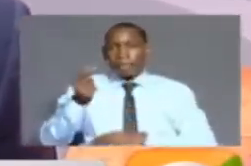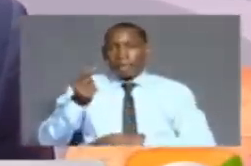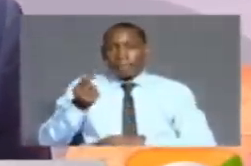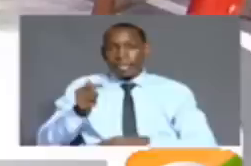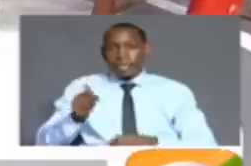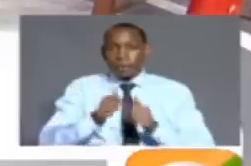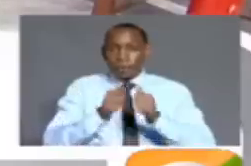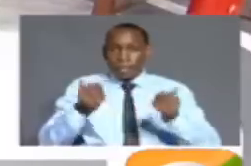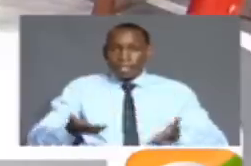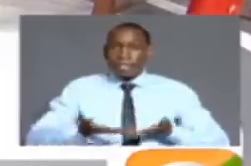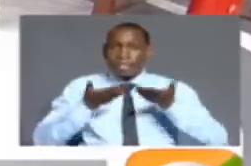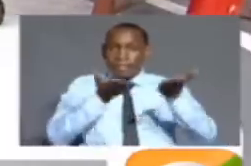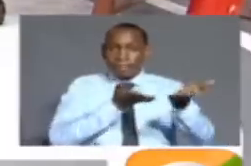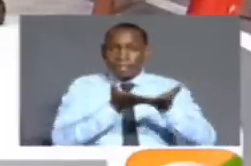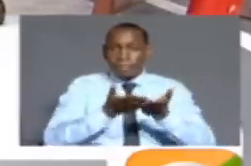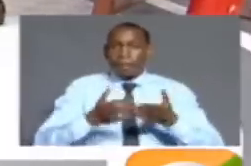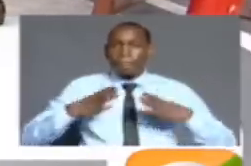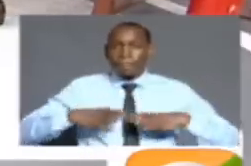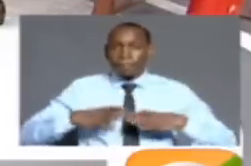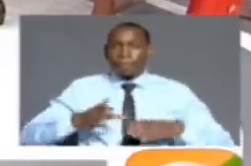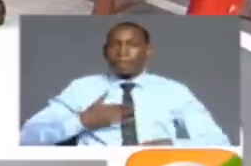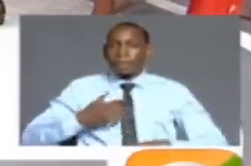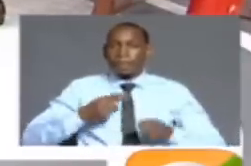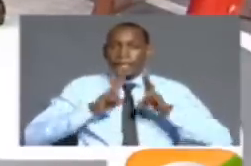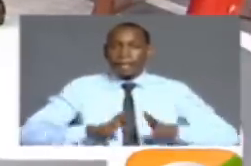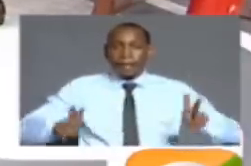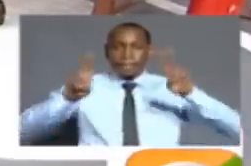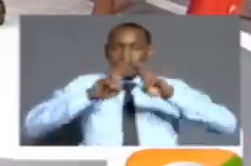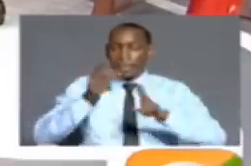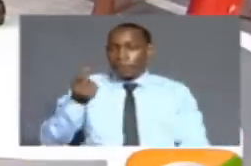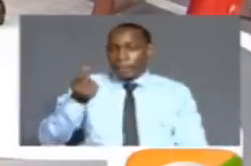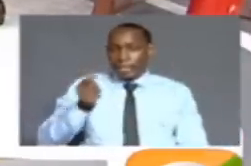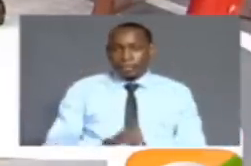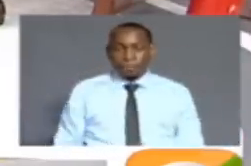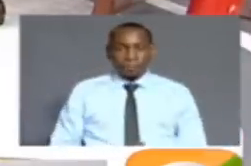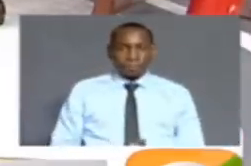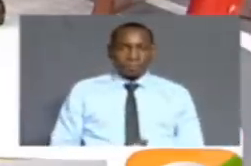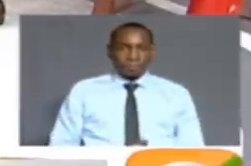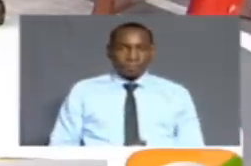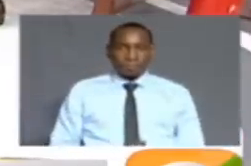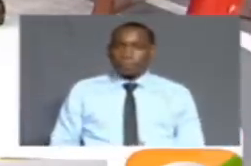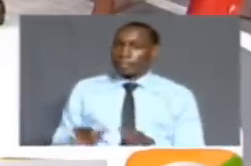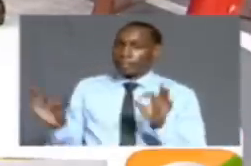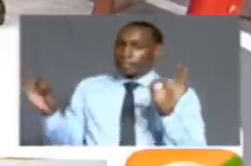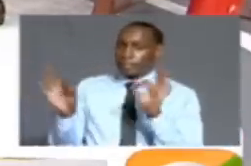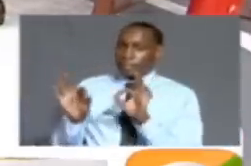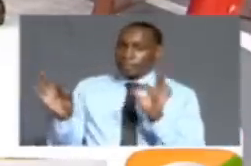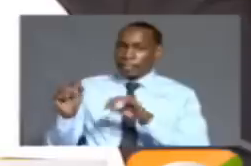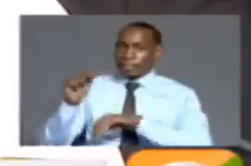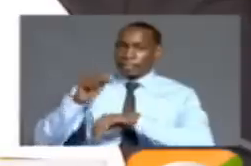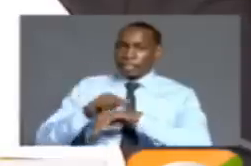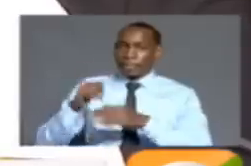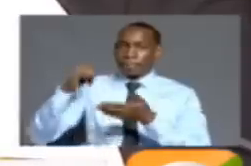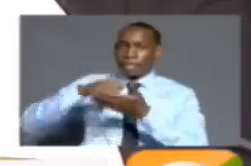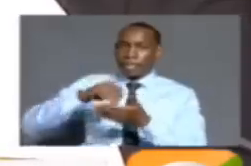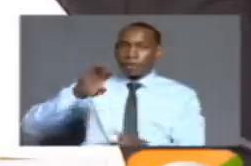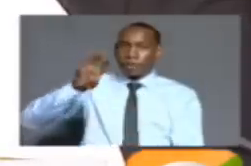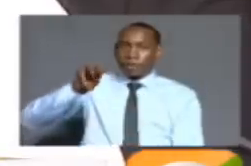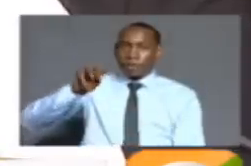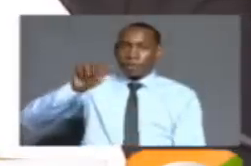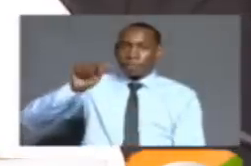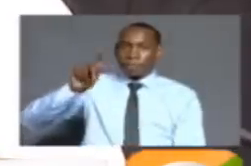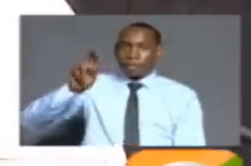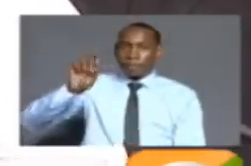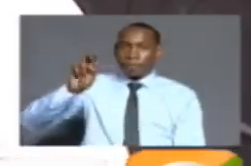them services. Give them services. Let them feel value for their money. Yeah. You know? Yeah. I'm surprised when you mention Makueni, because everyone